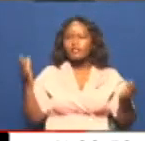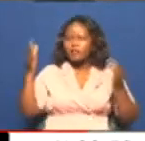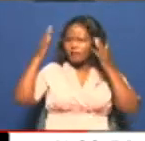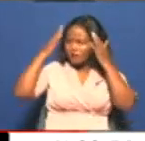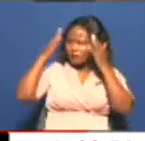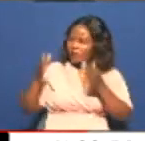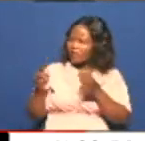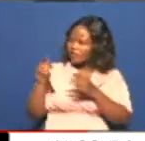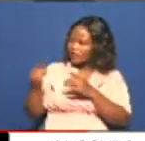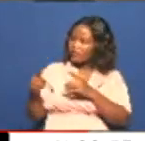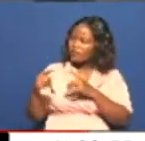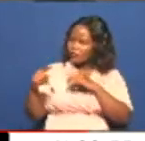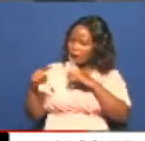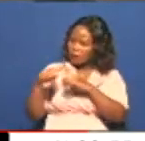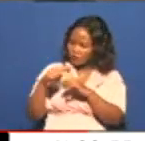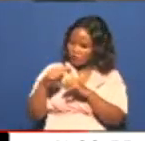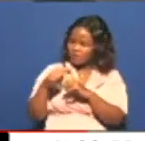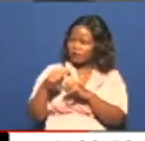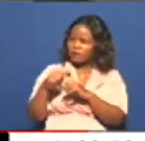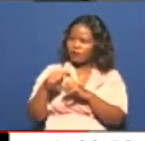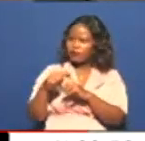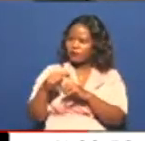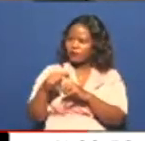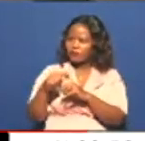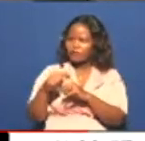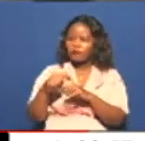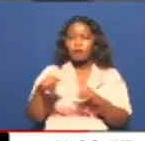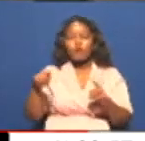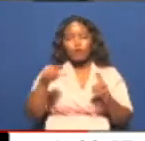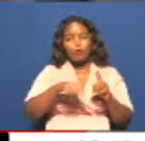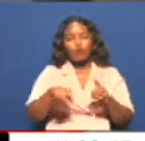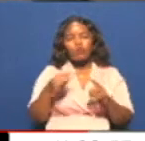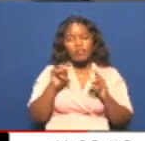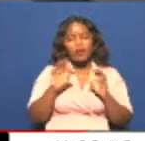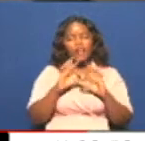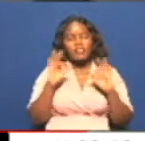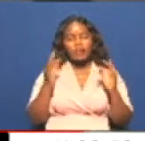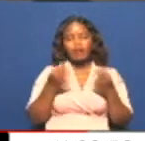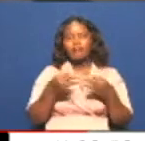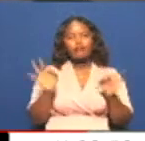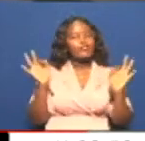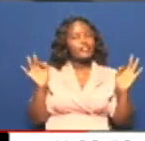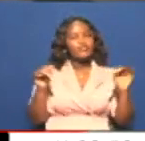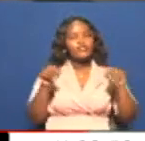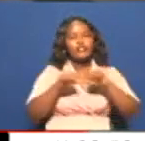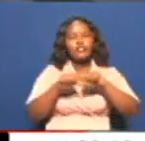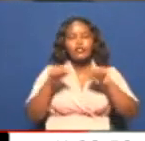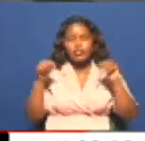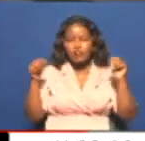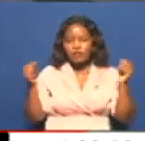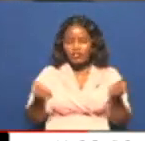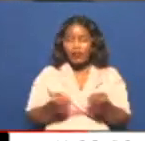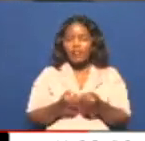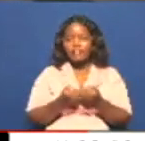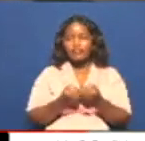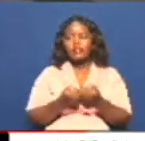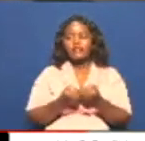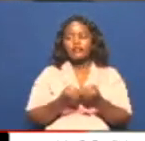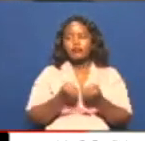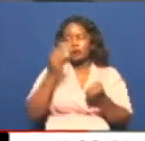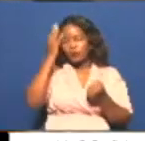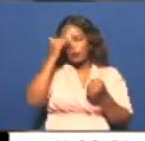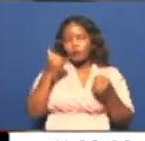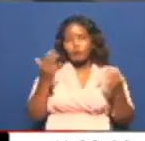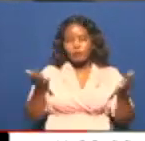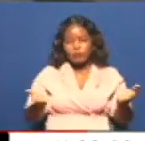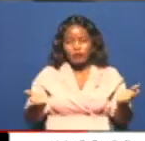thing. Mm-hmm. As a free society and an open society. Mm-hmm. Because, you know,